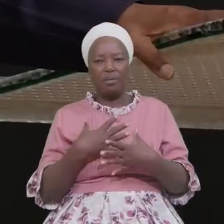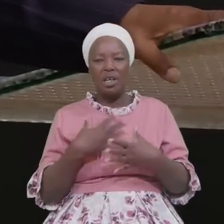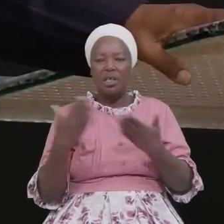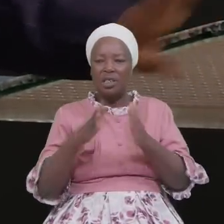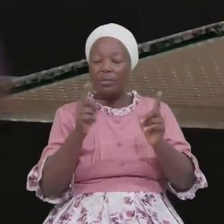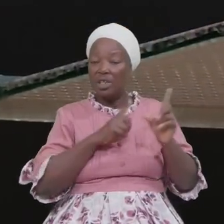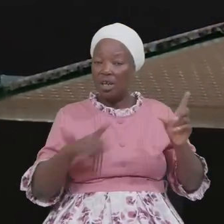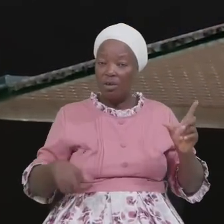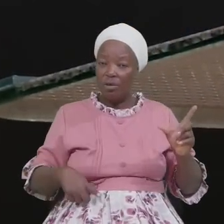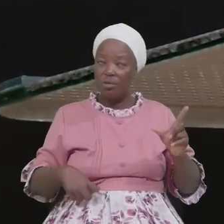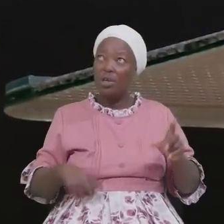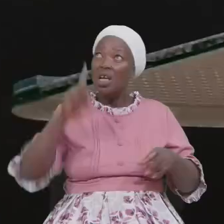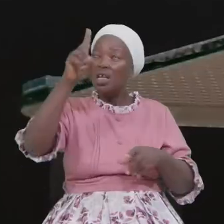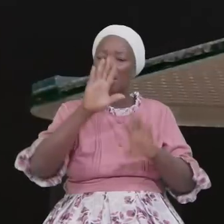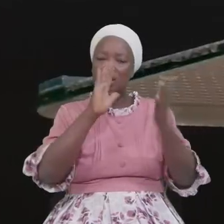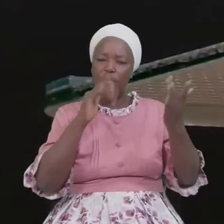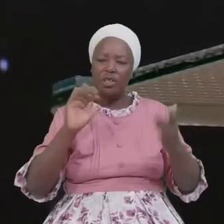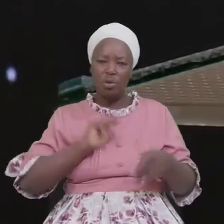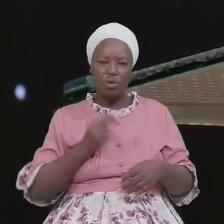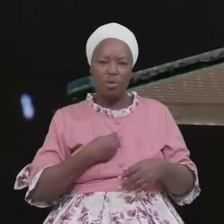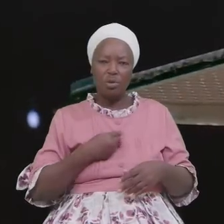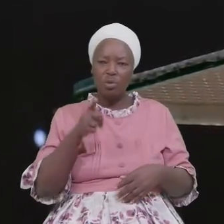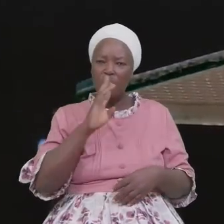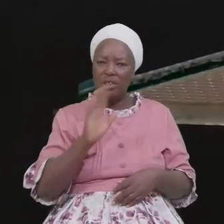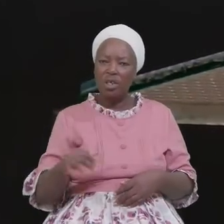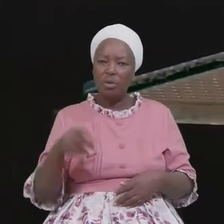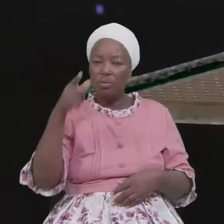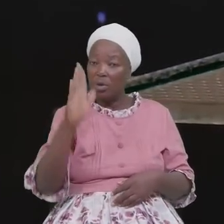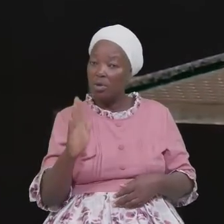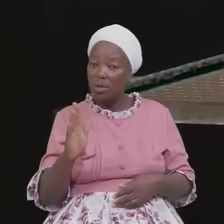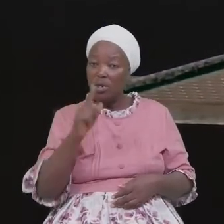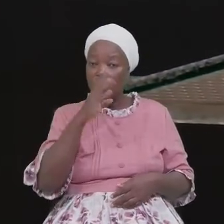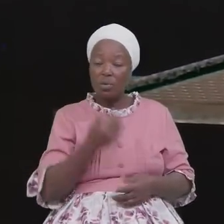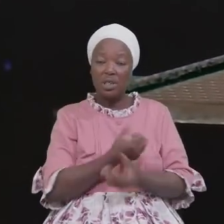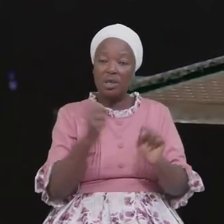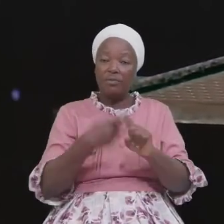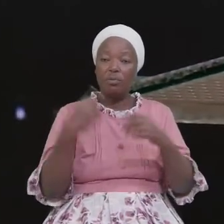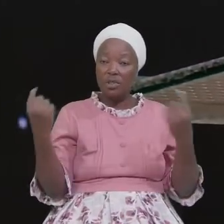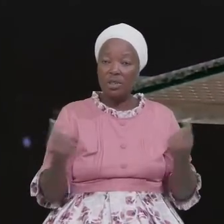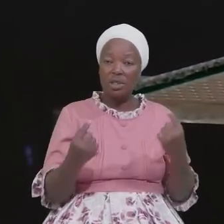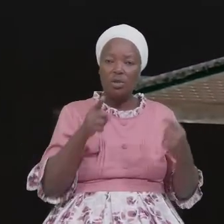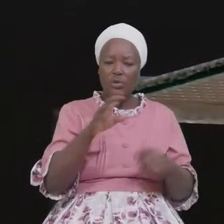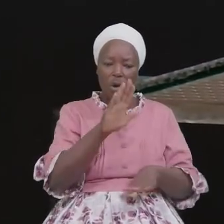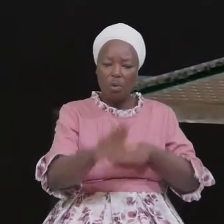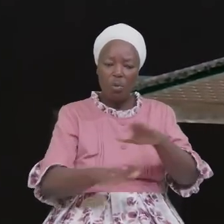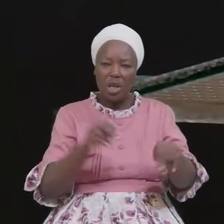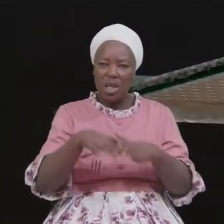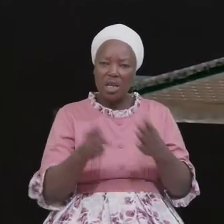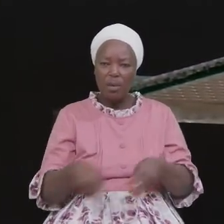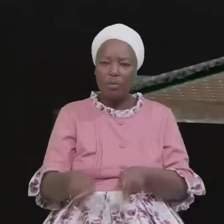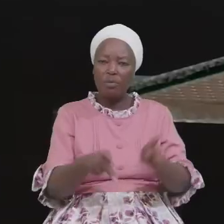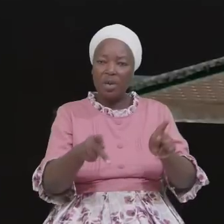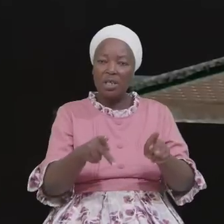Lord, he expects us. You're a child of God, you're born again, you're walking in the path